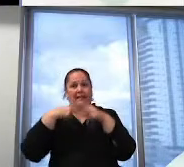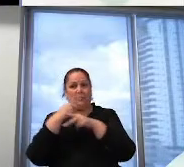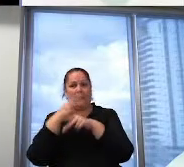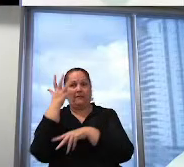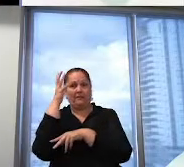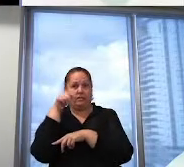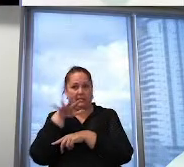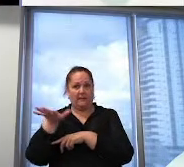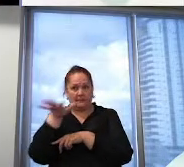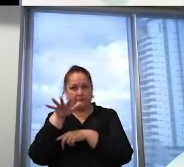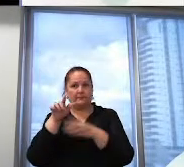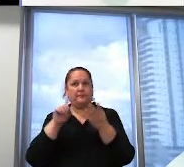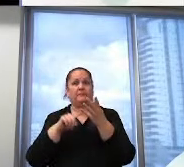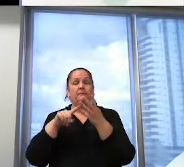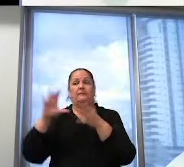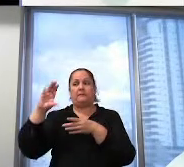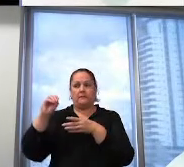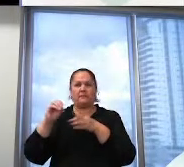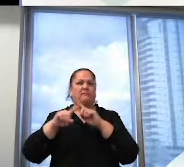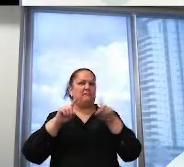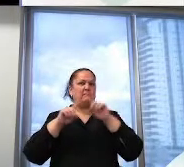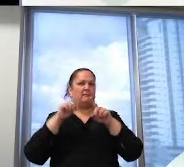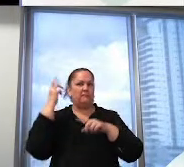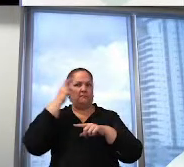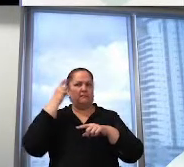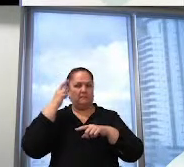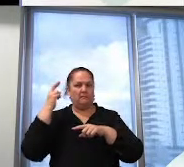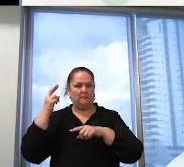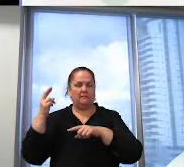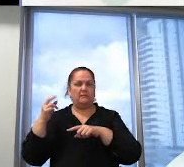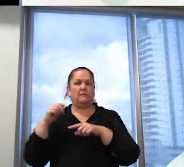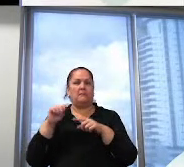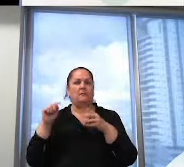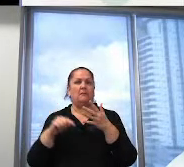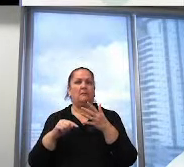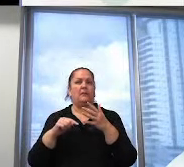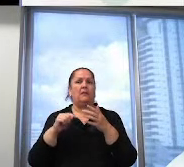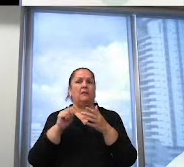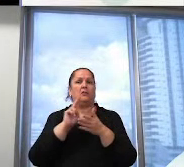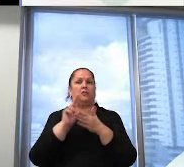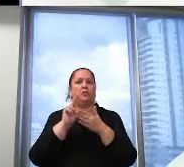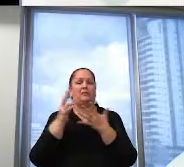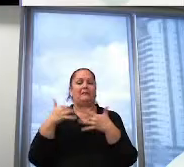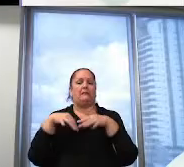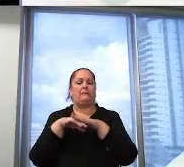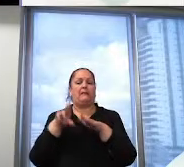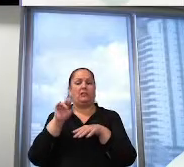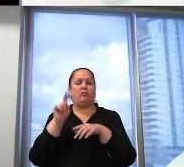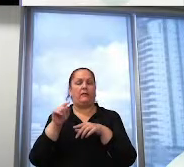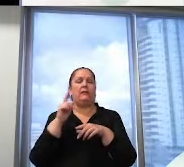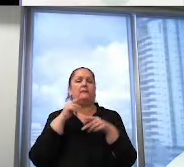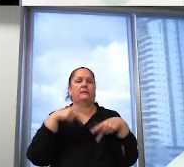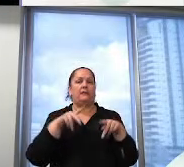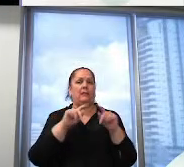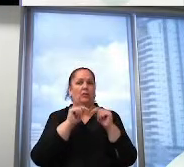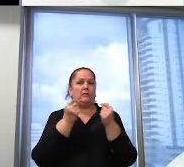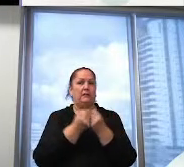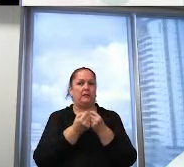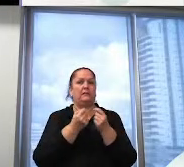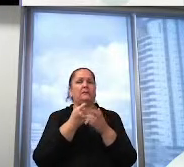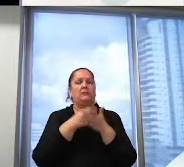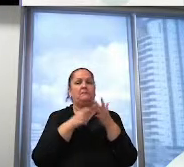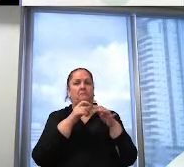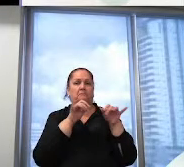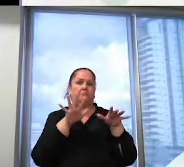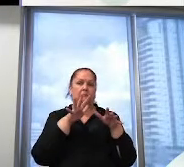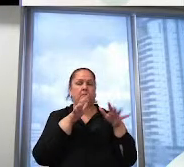of vegetation present, vendor, and other variables. And you add, using a blended rate enables the team to set a